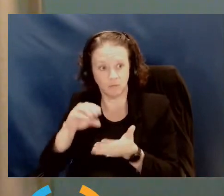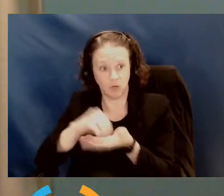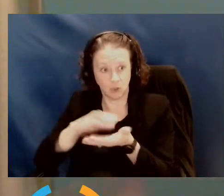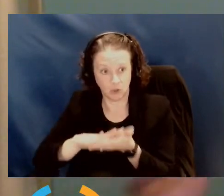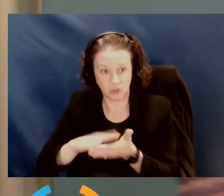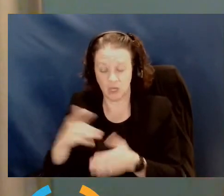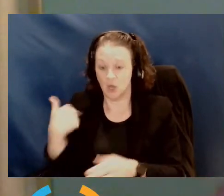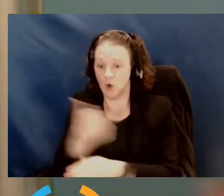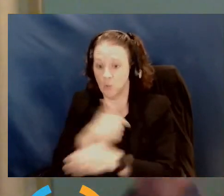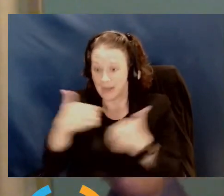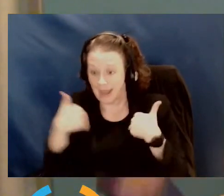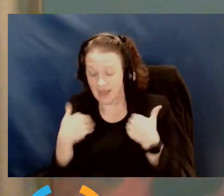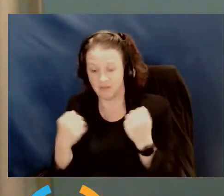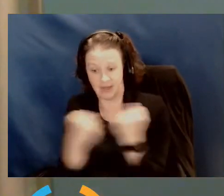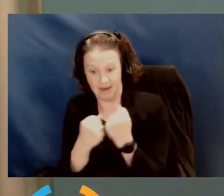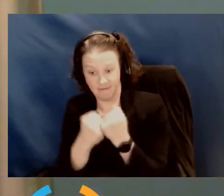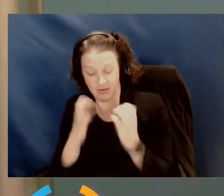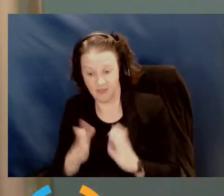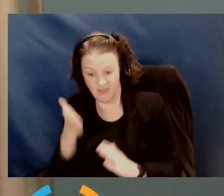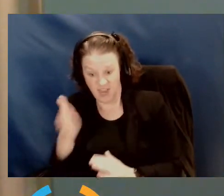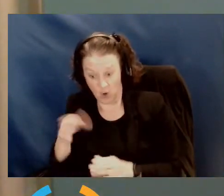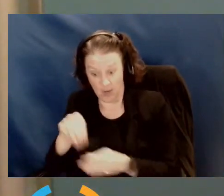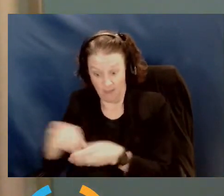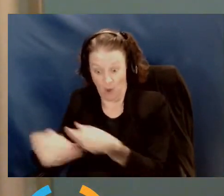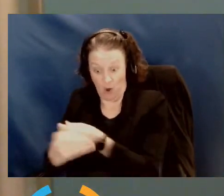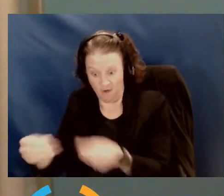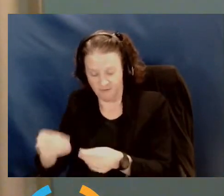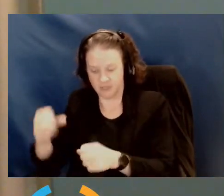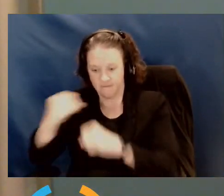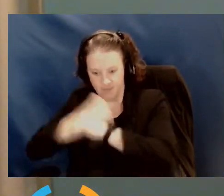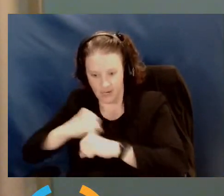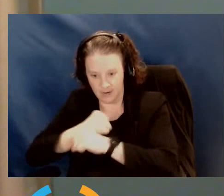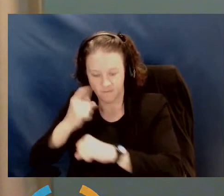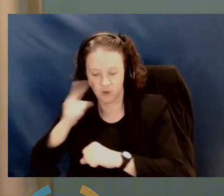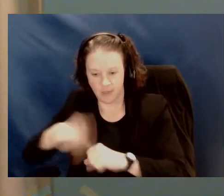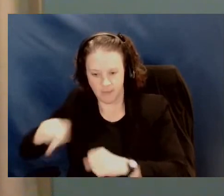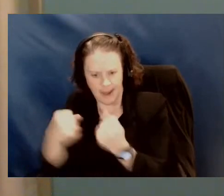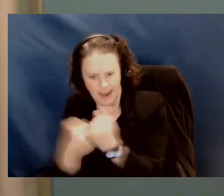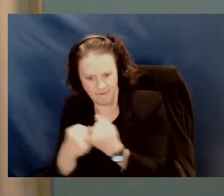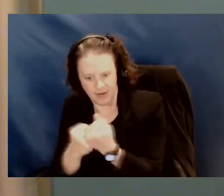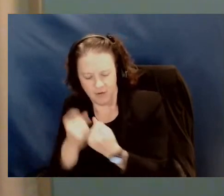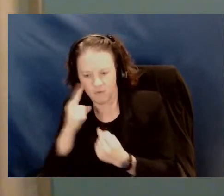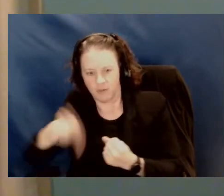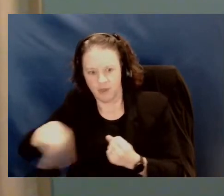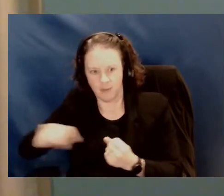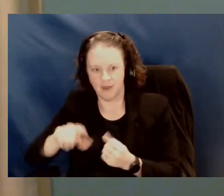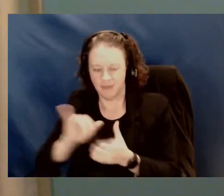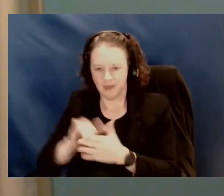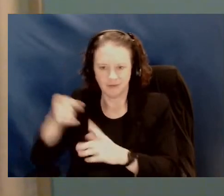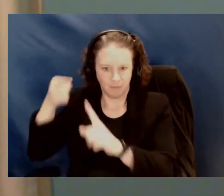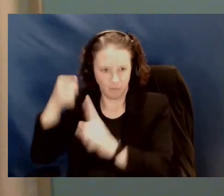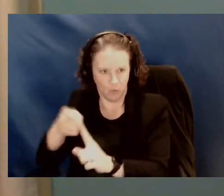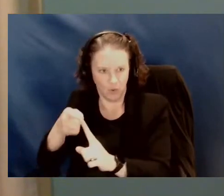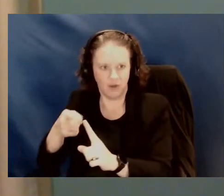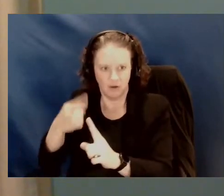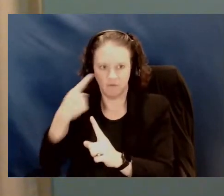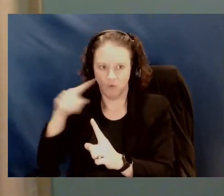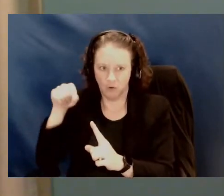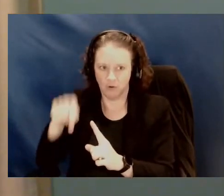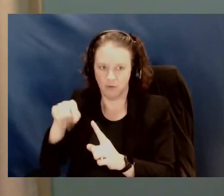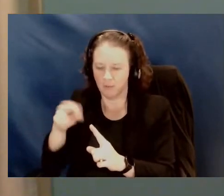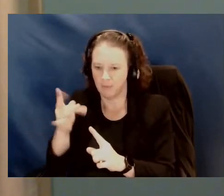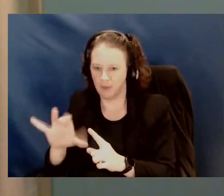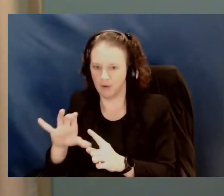for them, who's actually advocating for them. And that is what the Public Records Advisory Committee has proposed for that public records